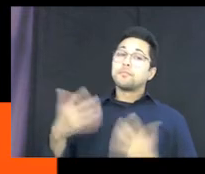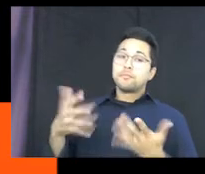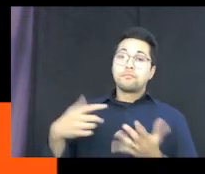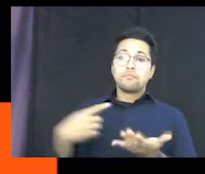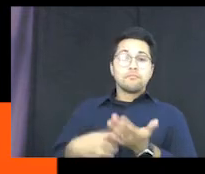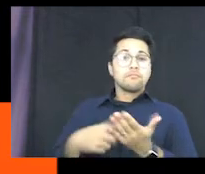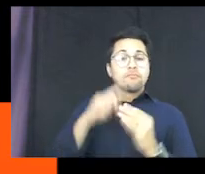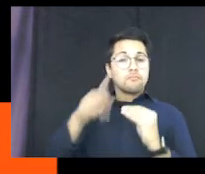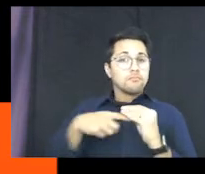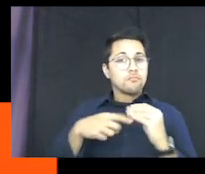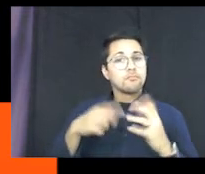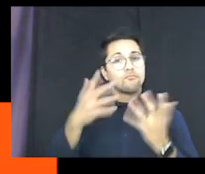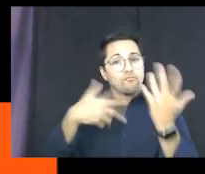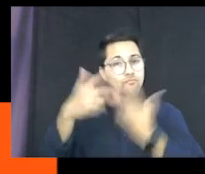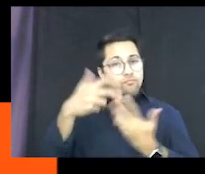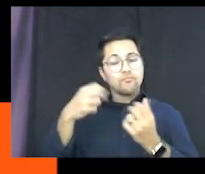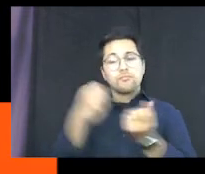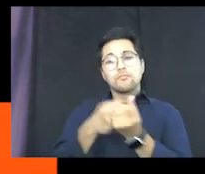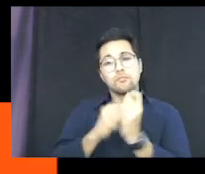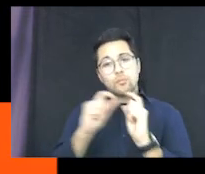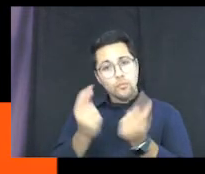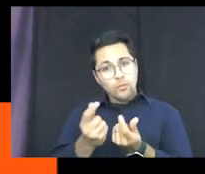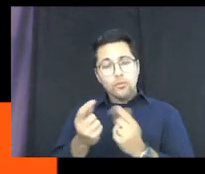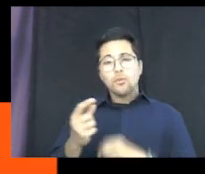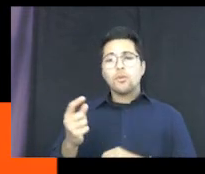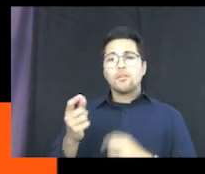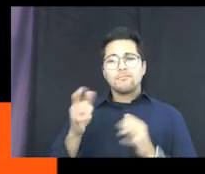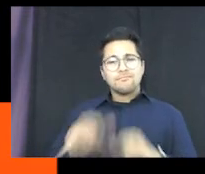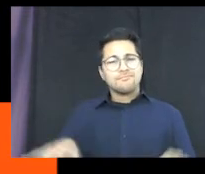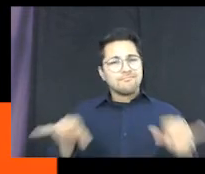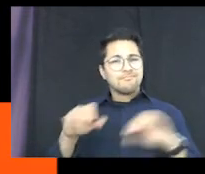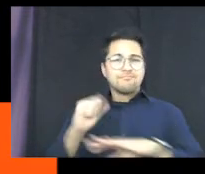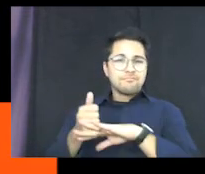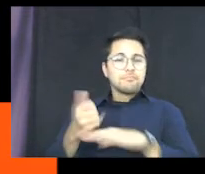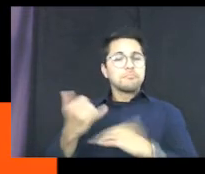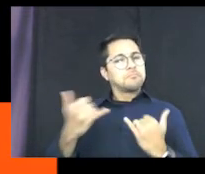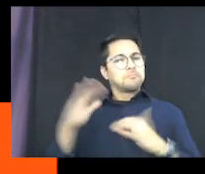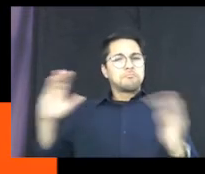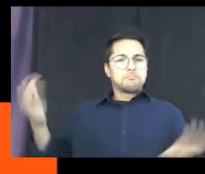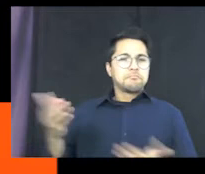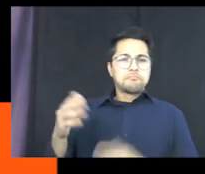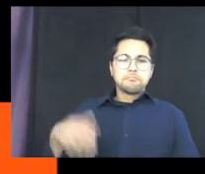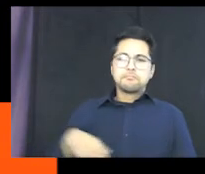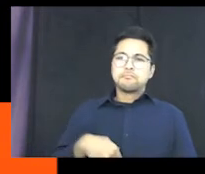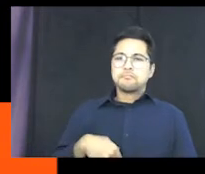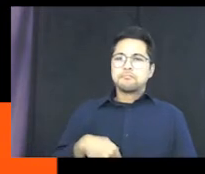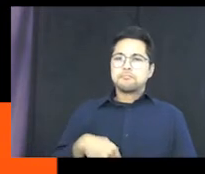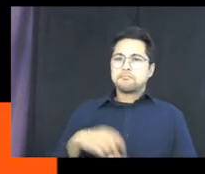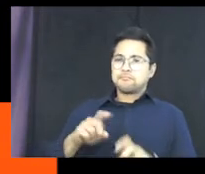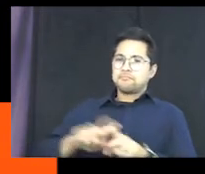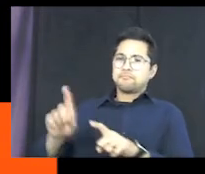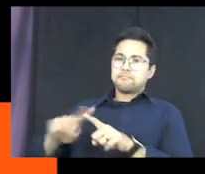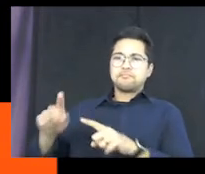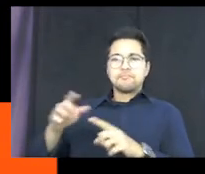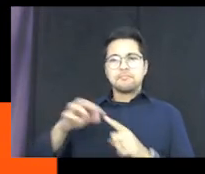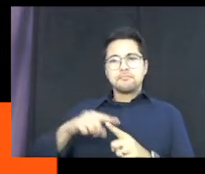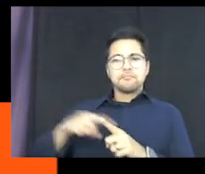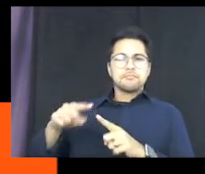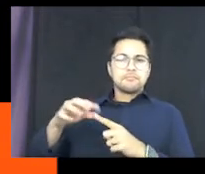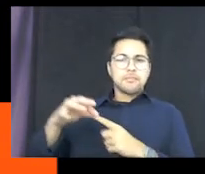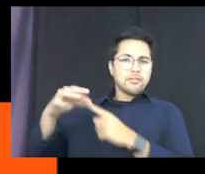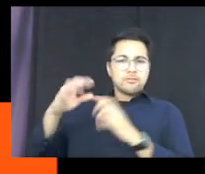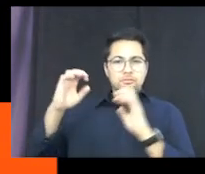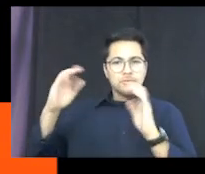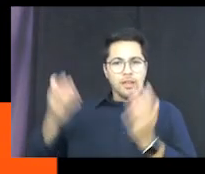how social and support groups are commonly structured, I shall now welcome the following special guests to my